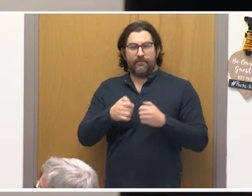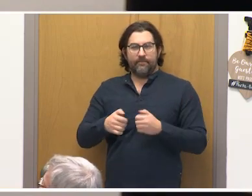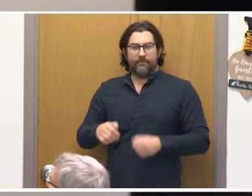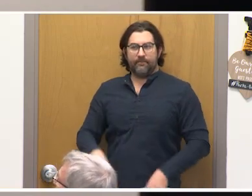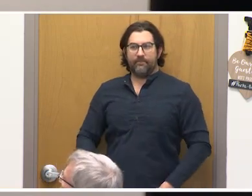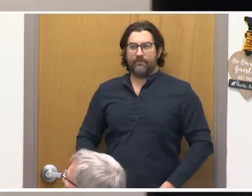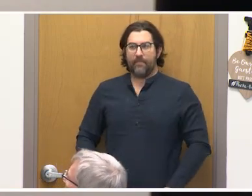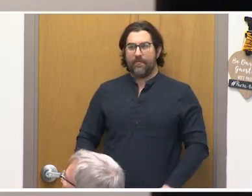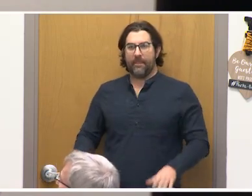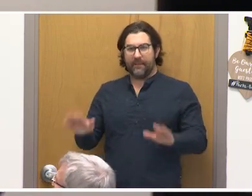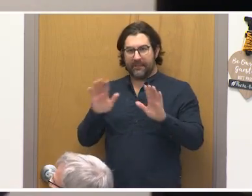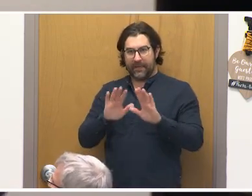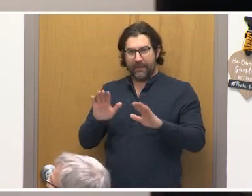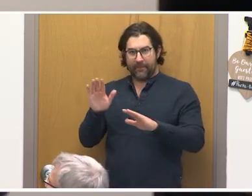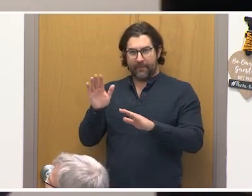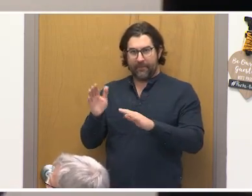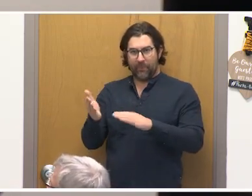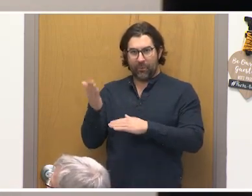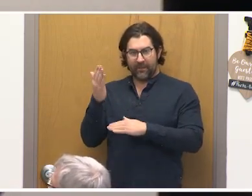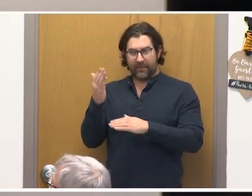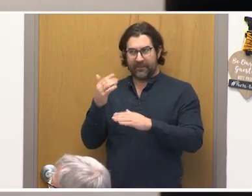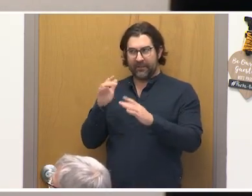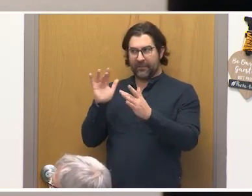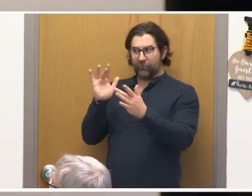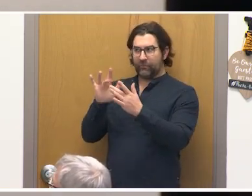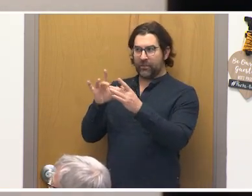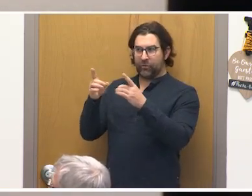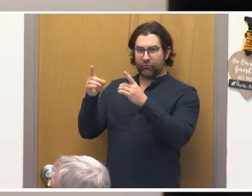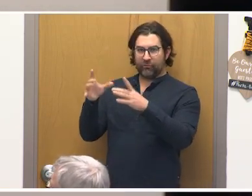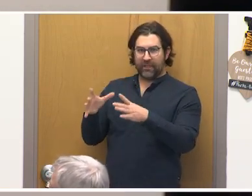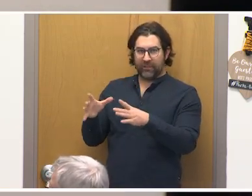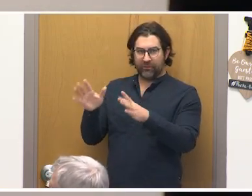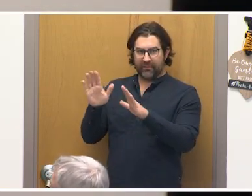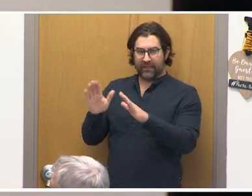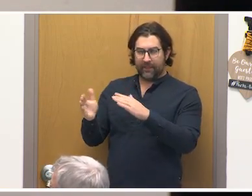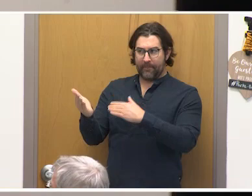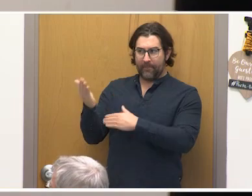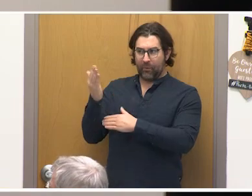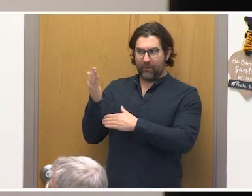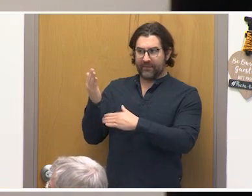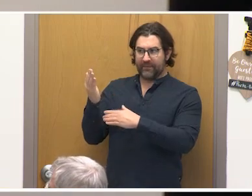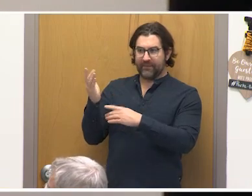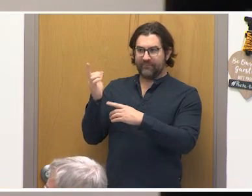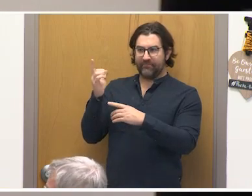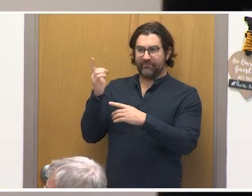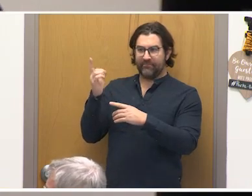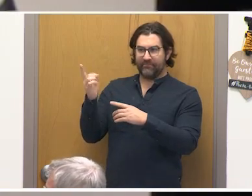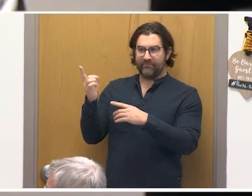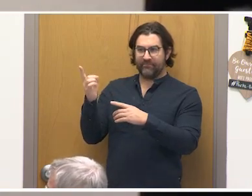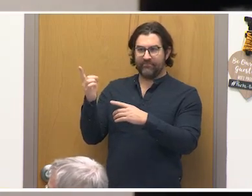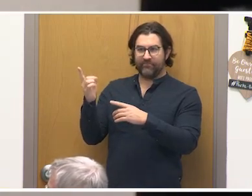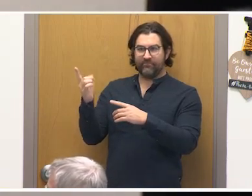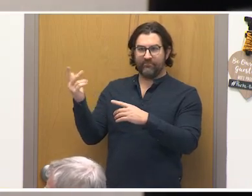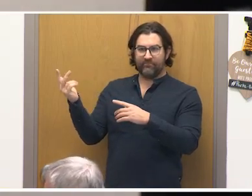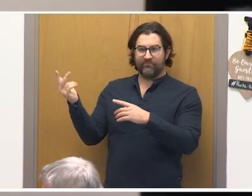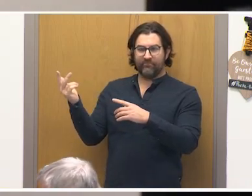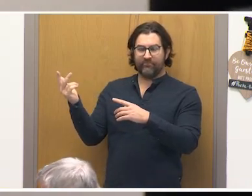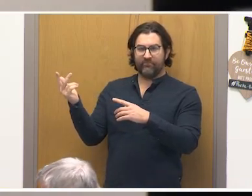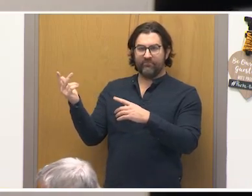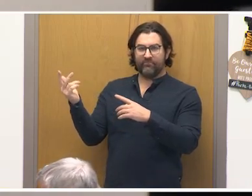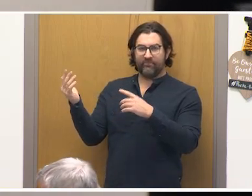Sunday morning. I was able to reach Director Hornstein on Sunday morning, and me and Stanford drove up there on Perchman